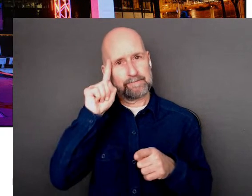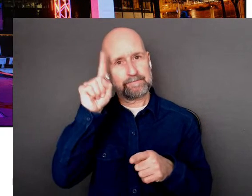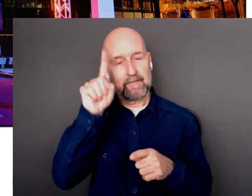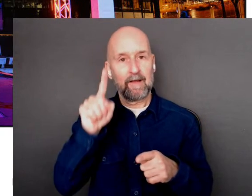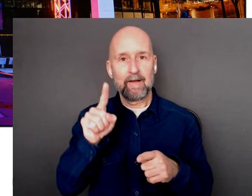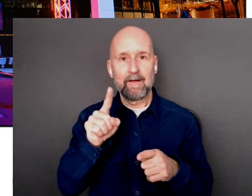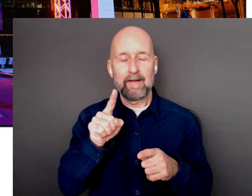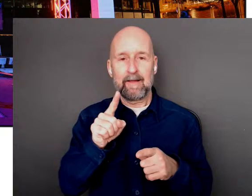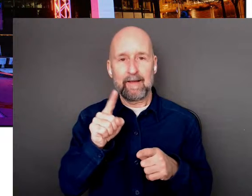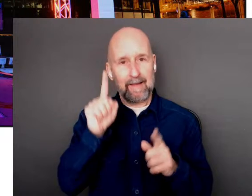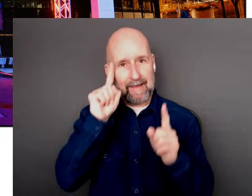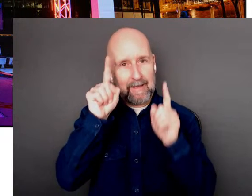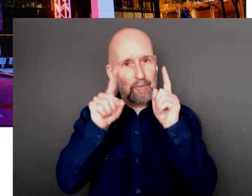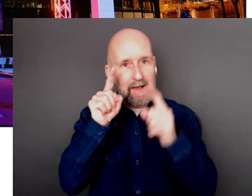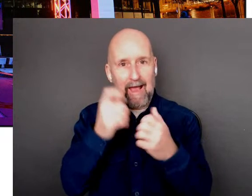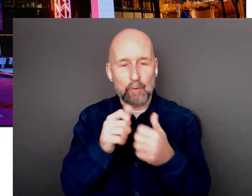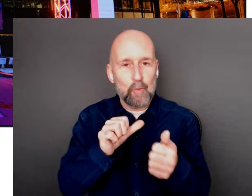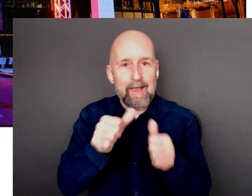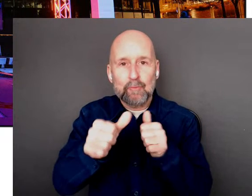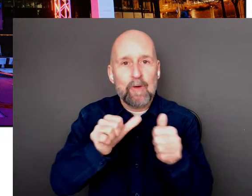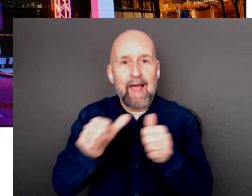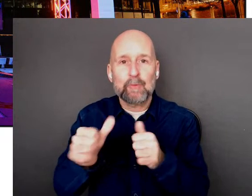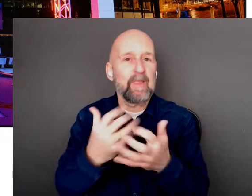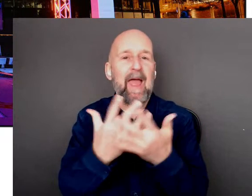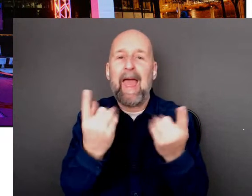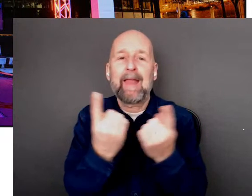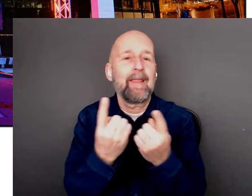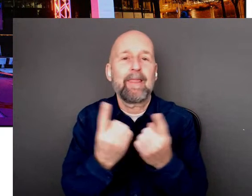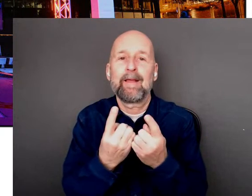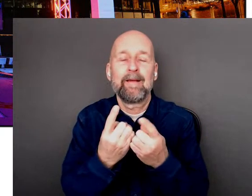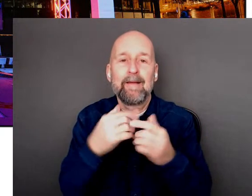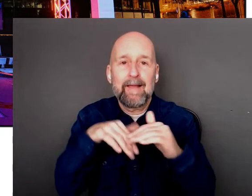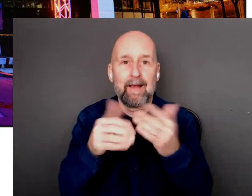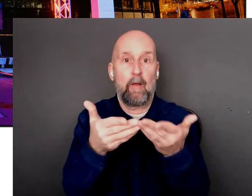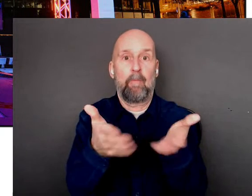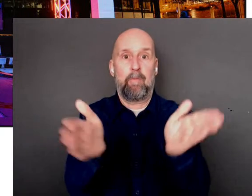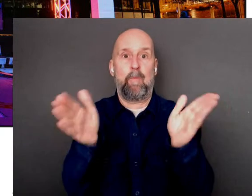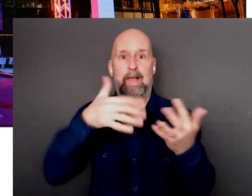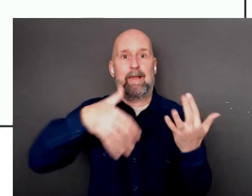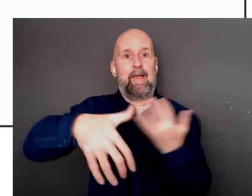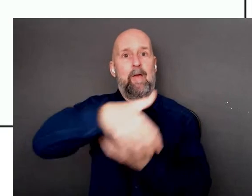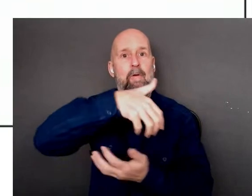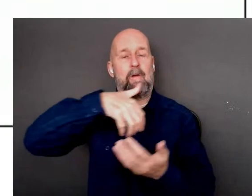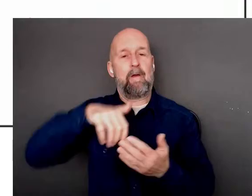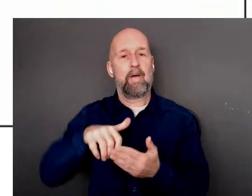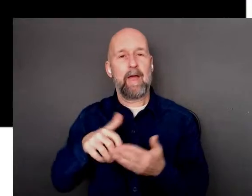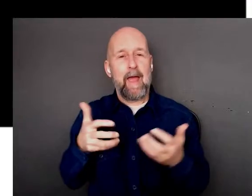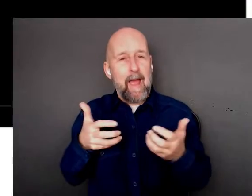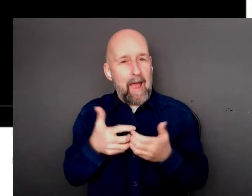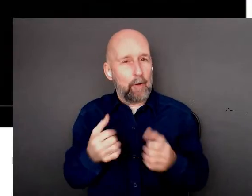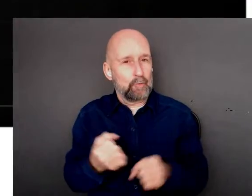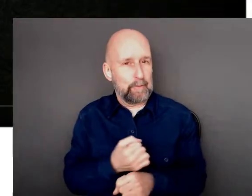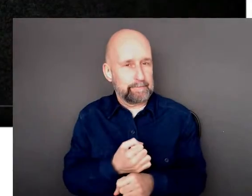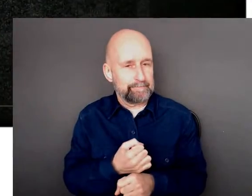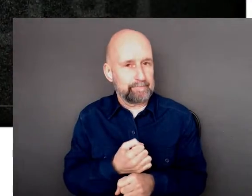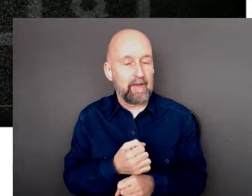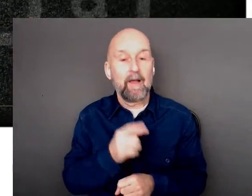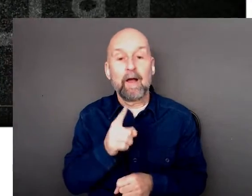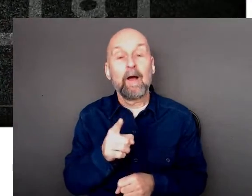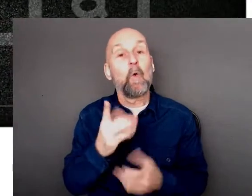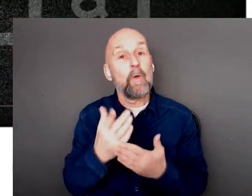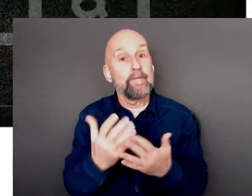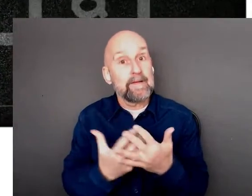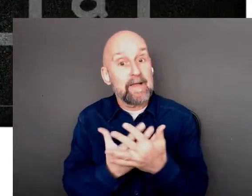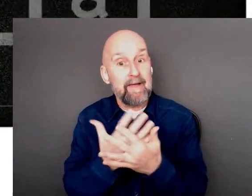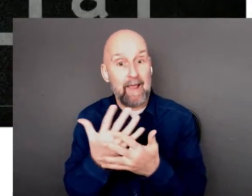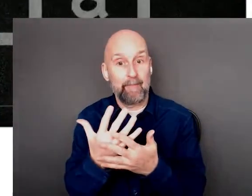to interact with anything in the public space. How can we do that? So we developed a tool